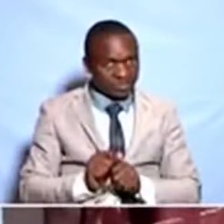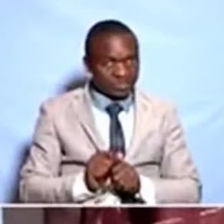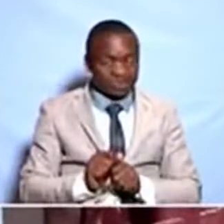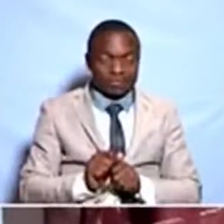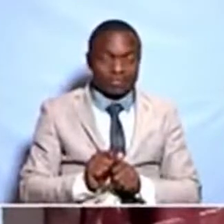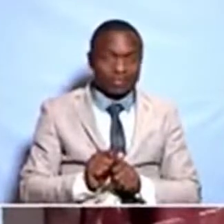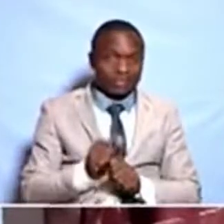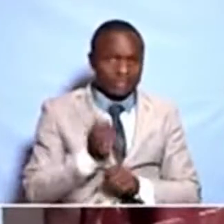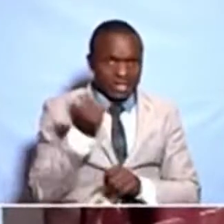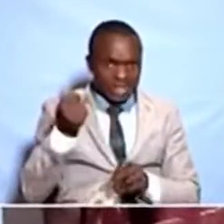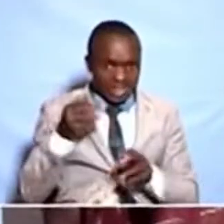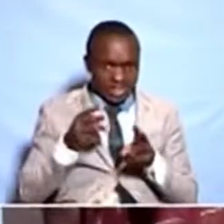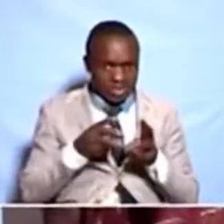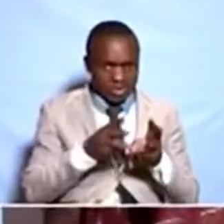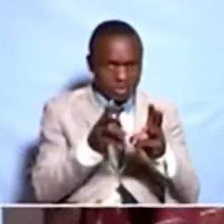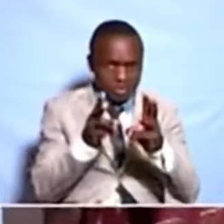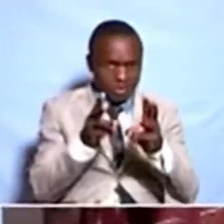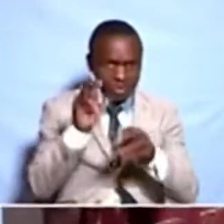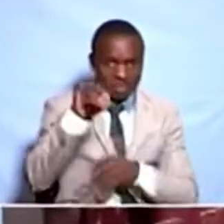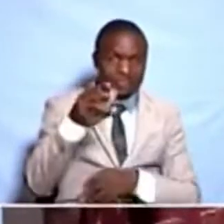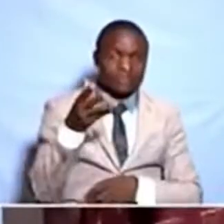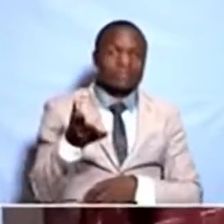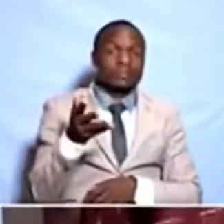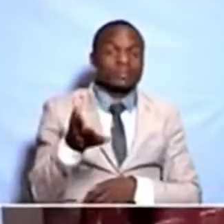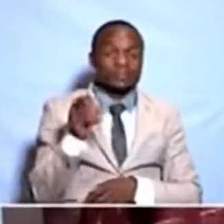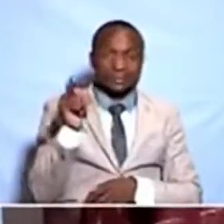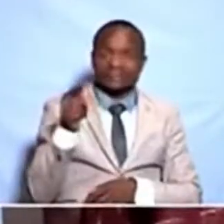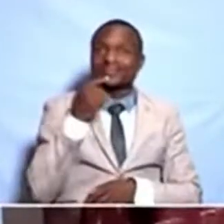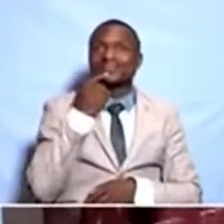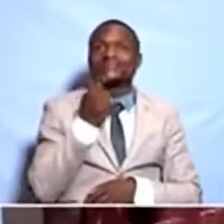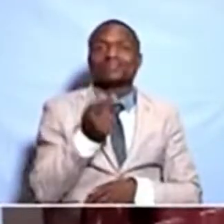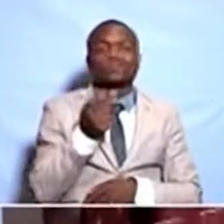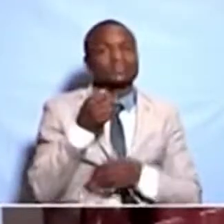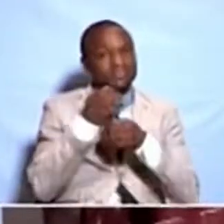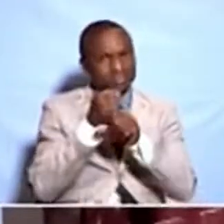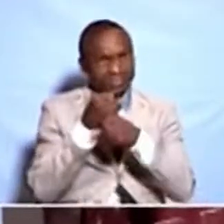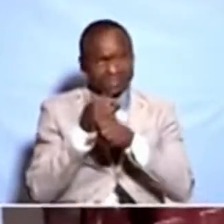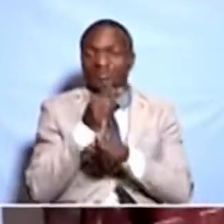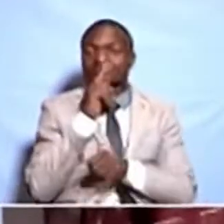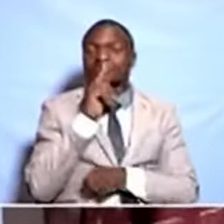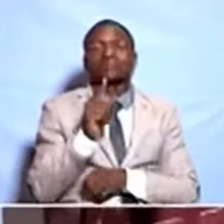certain measures that have been put in place are just meant to make sure that